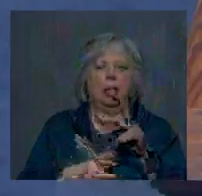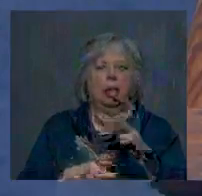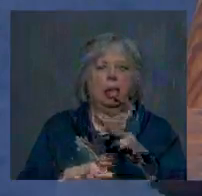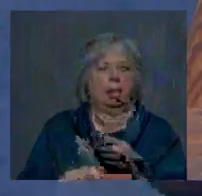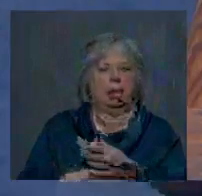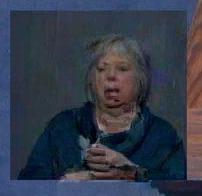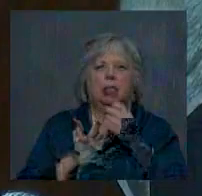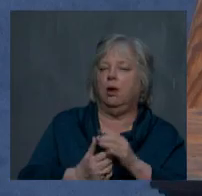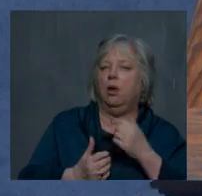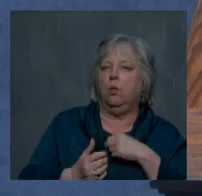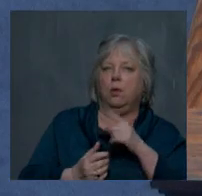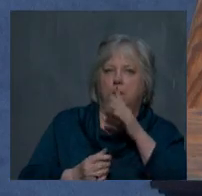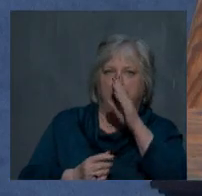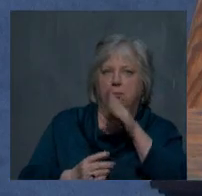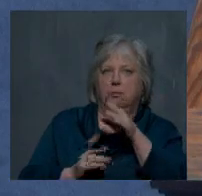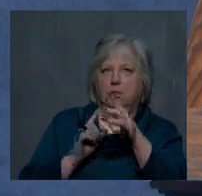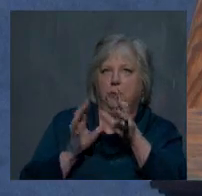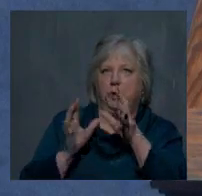indirect